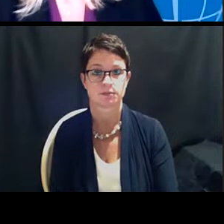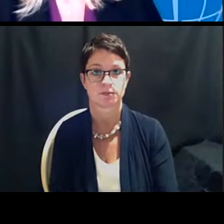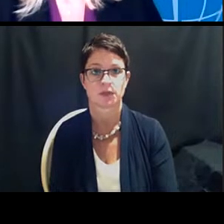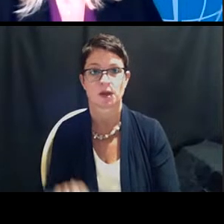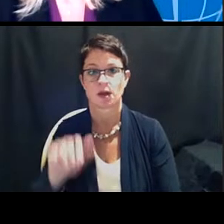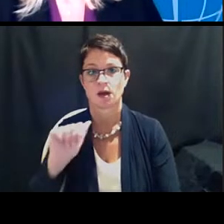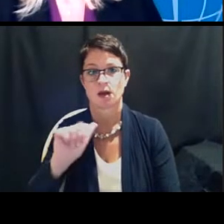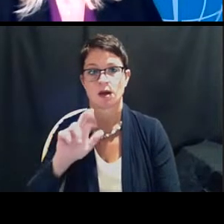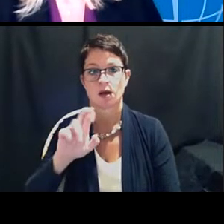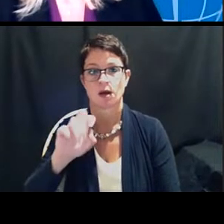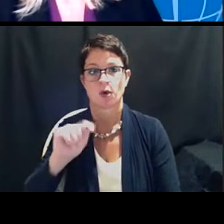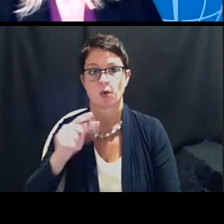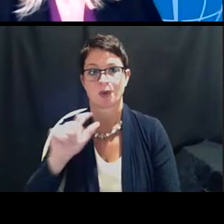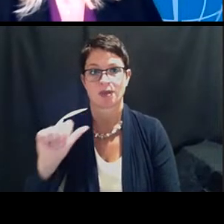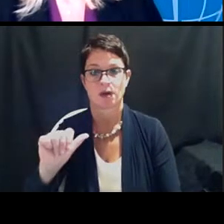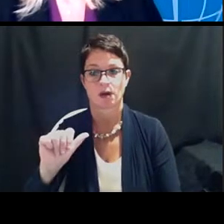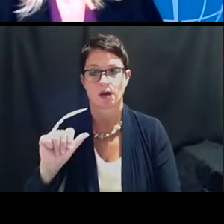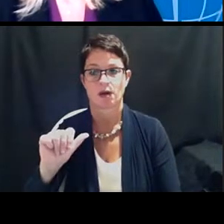Aretha?